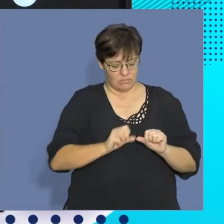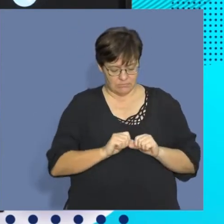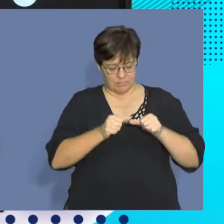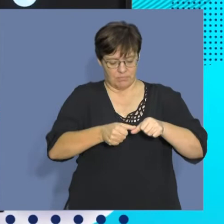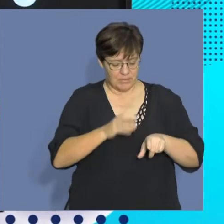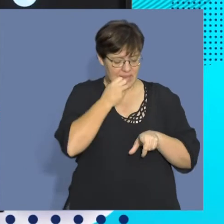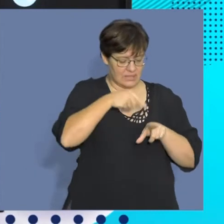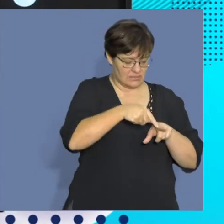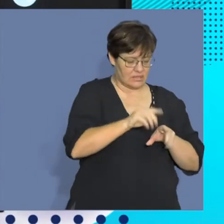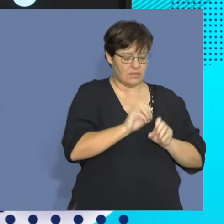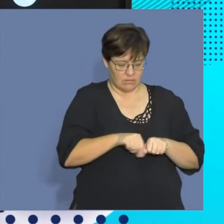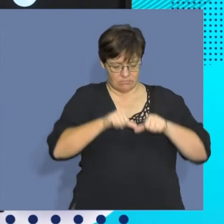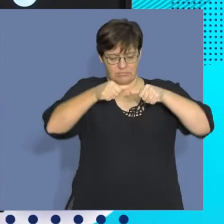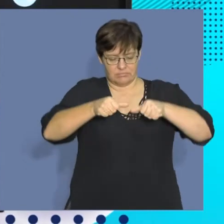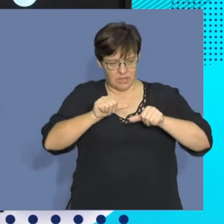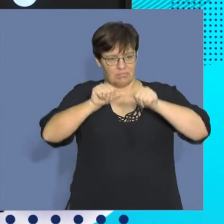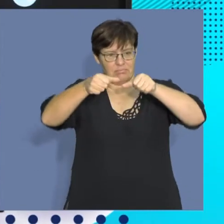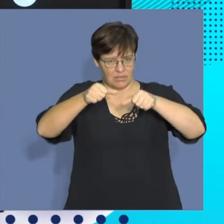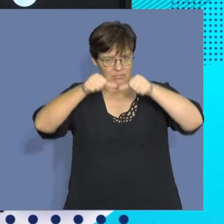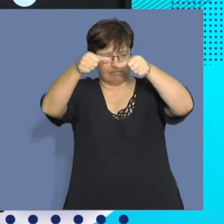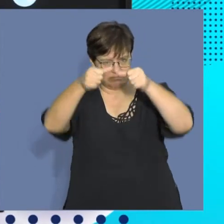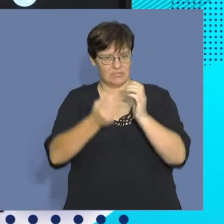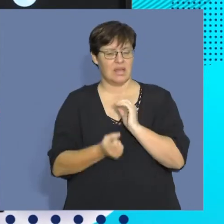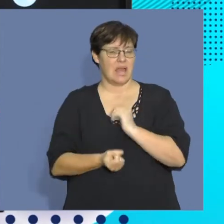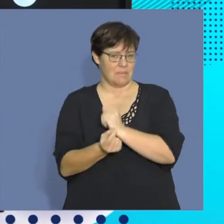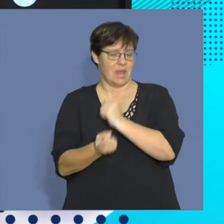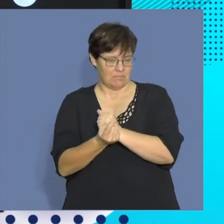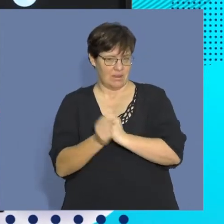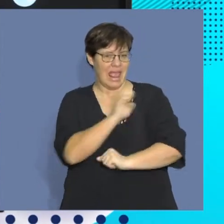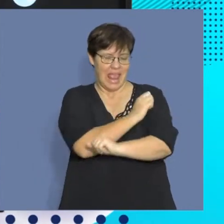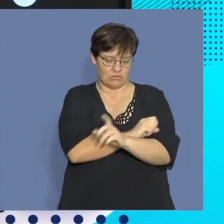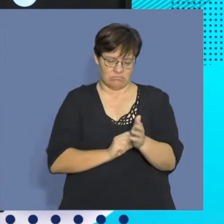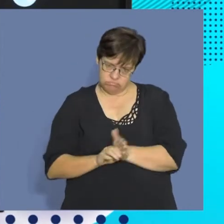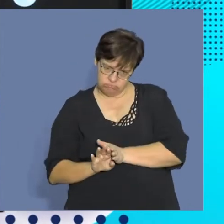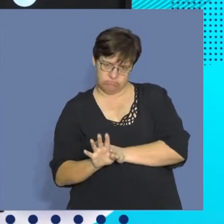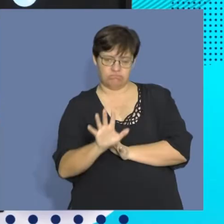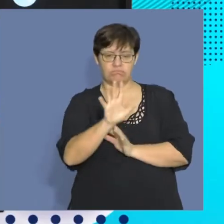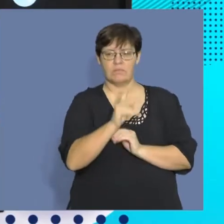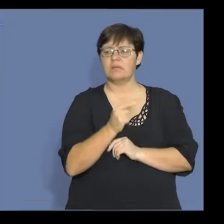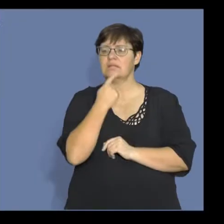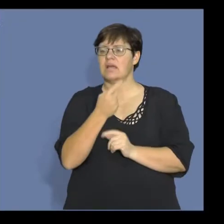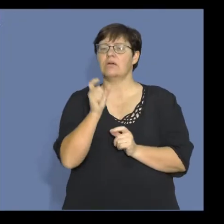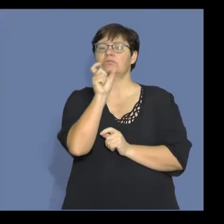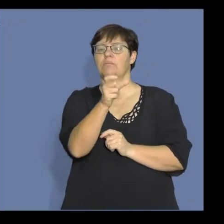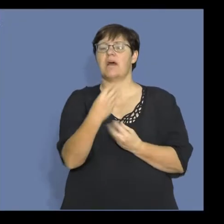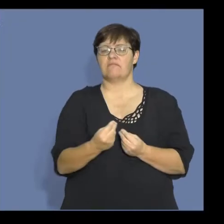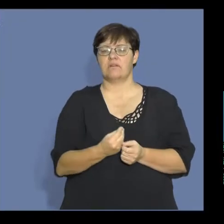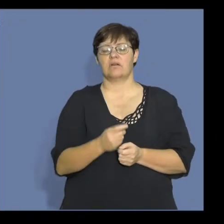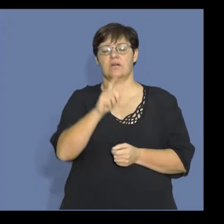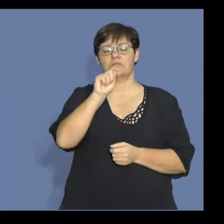organism, producers, to consumers, and to secondary and tertiary consumers. We then coined the term